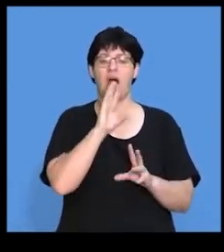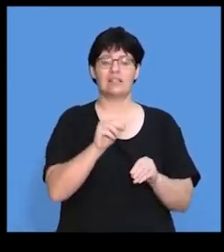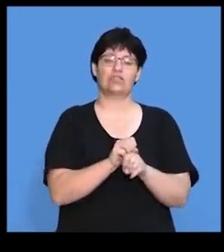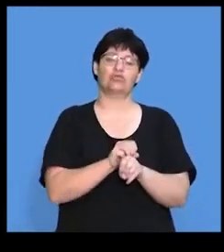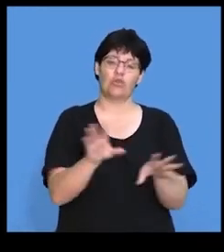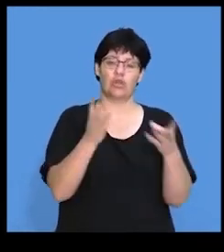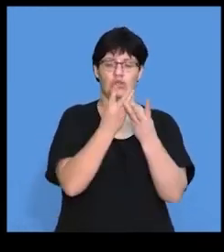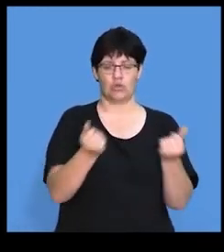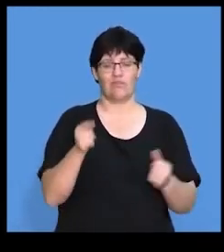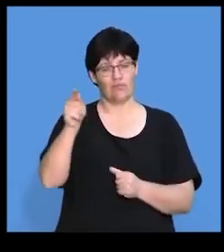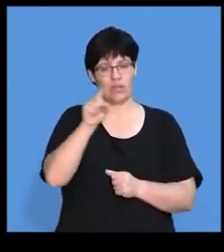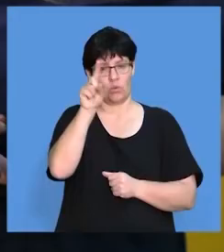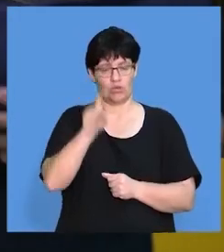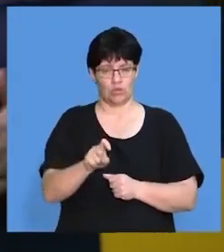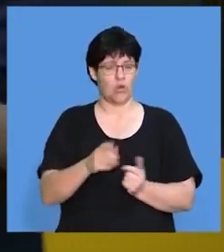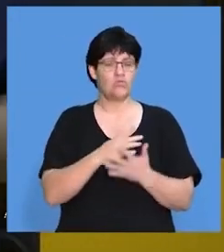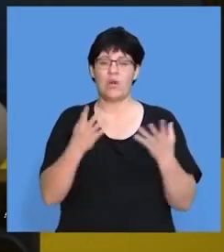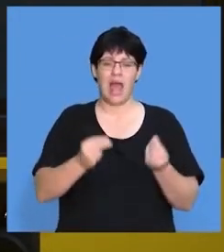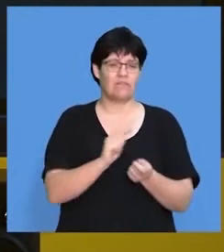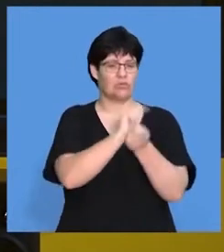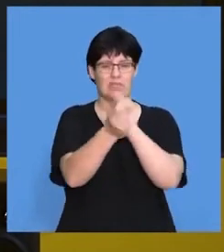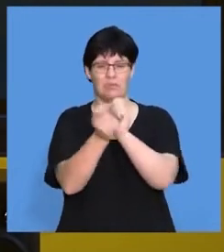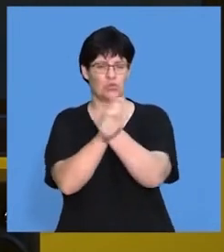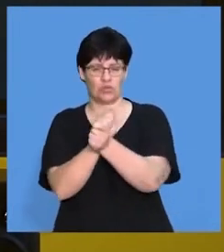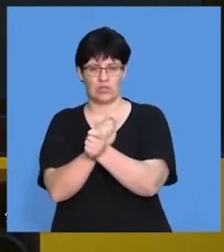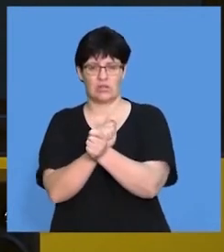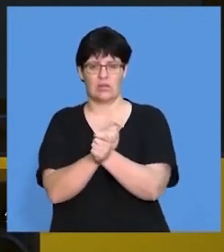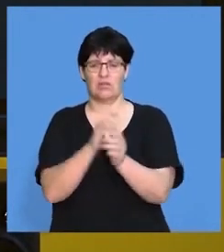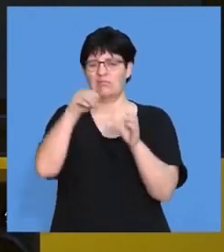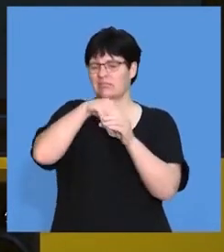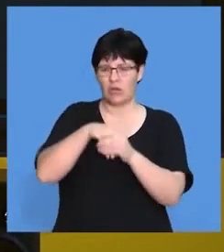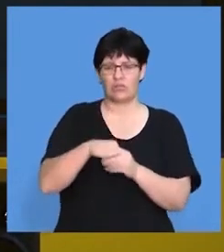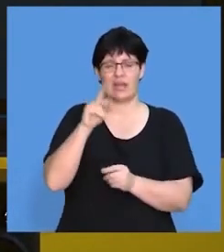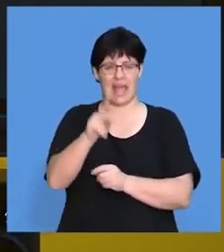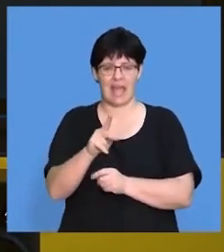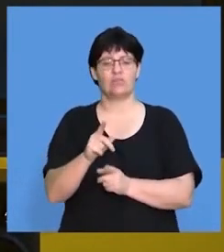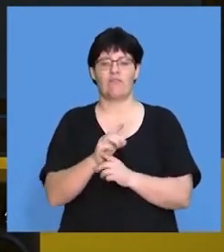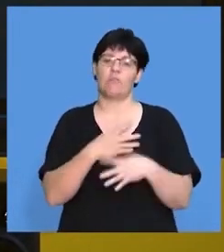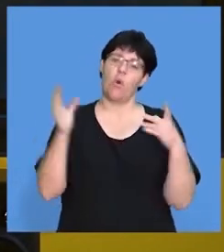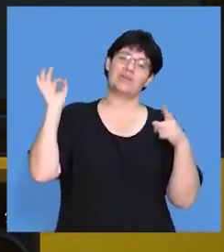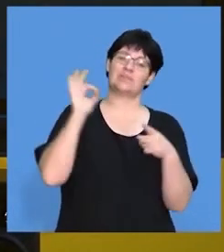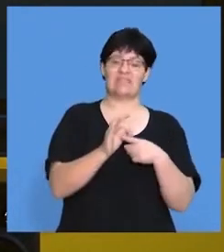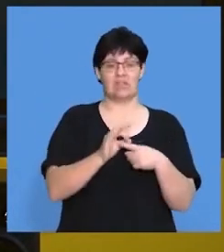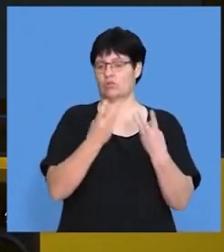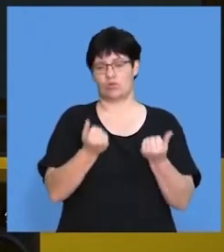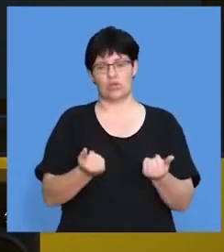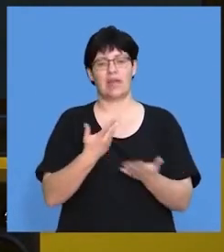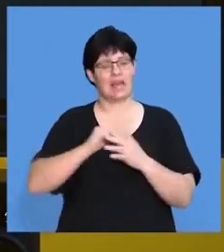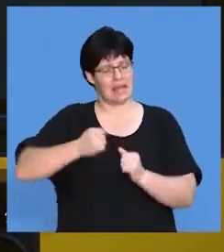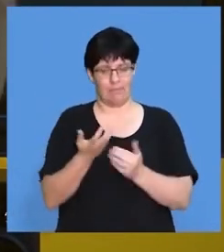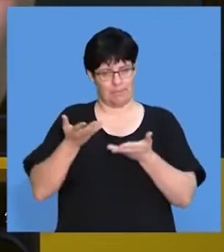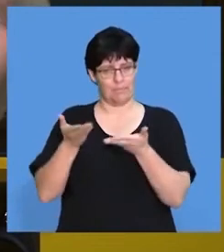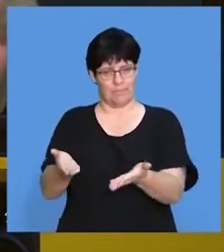Okay, so you were asked for the general solution for that question, so you don't have to substitute any integers into K to find the more specific